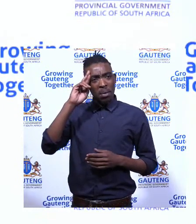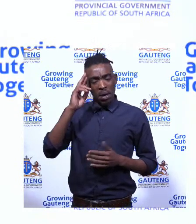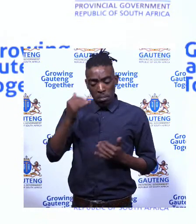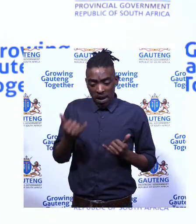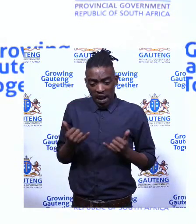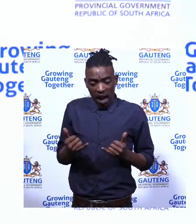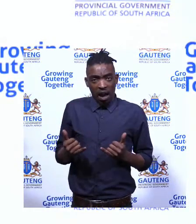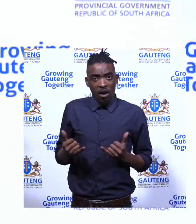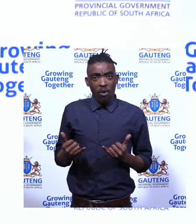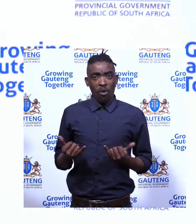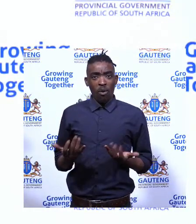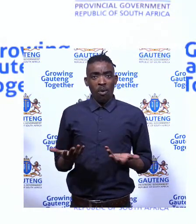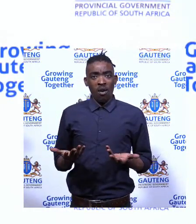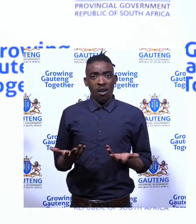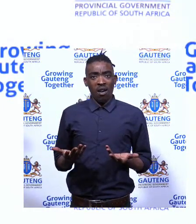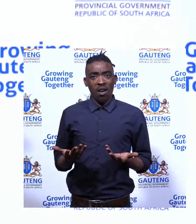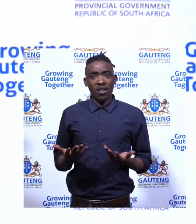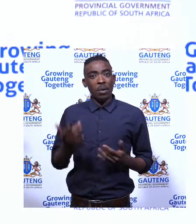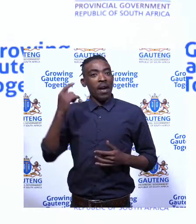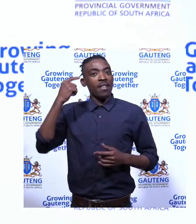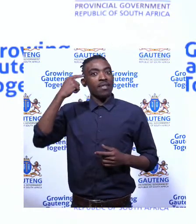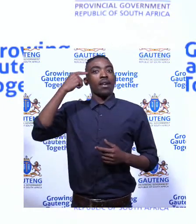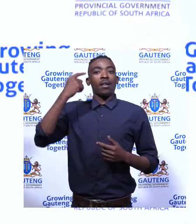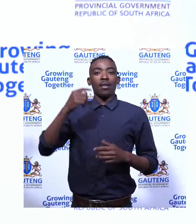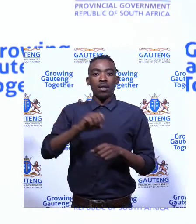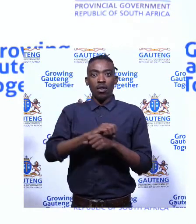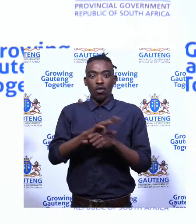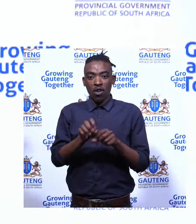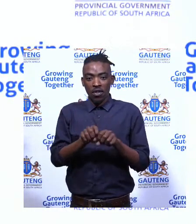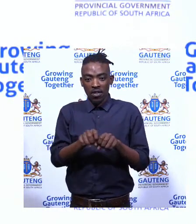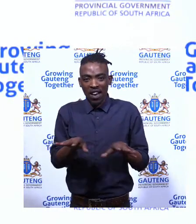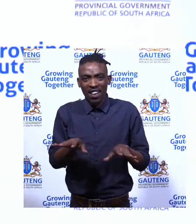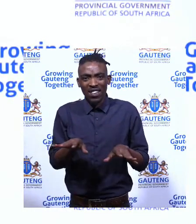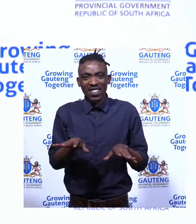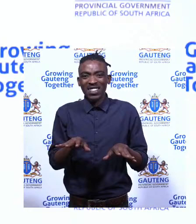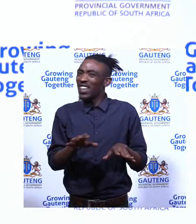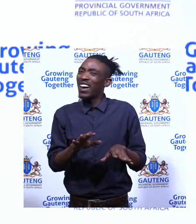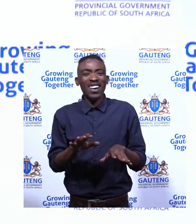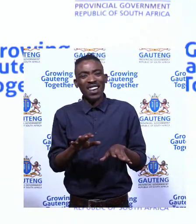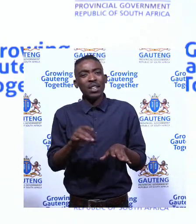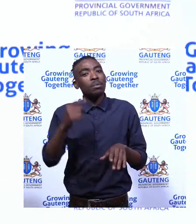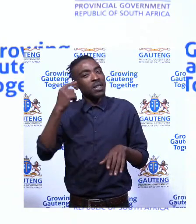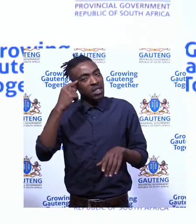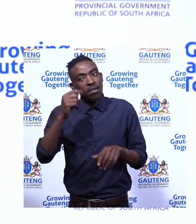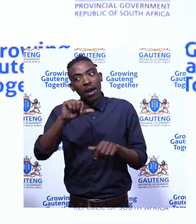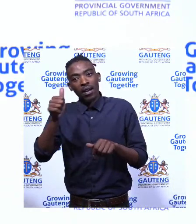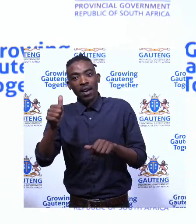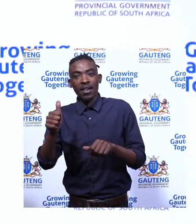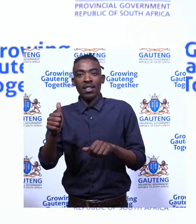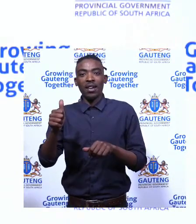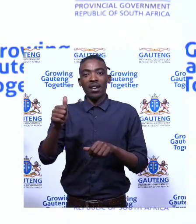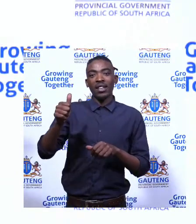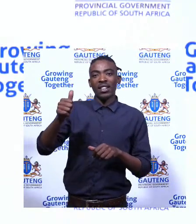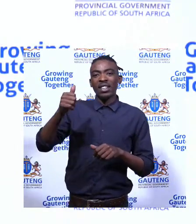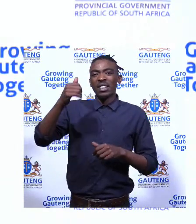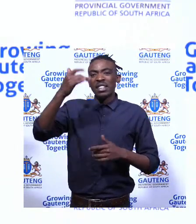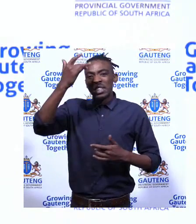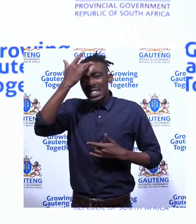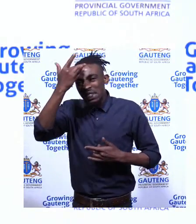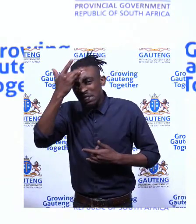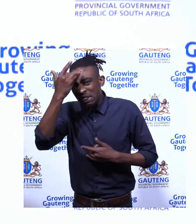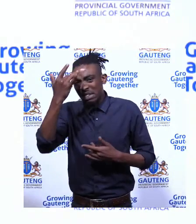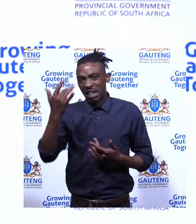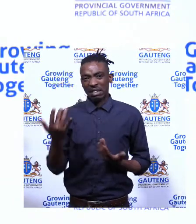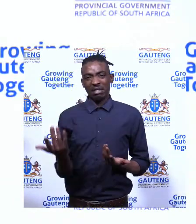So you might think that this is only for COVID, but it covers also other diseases that for now, we on the